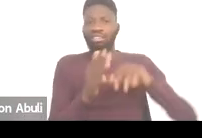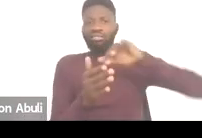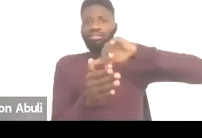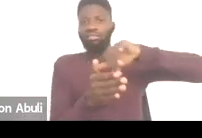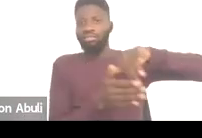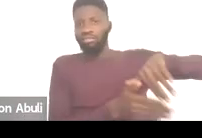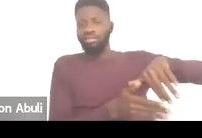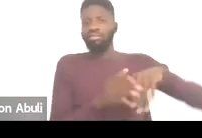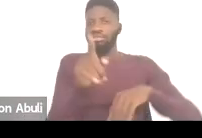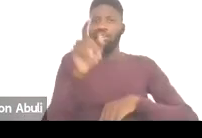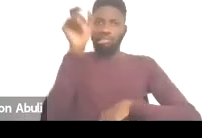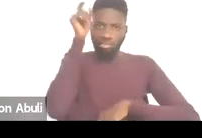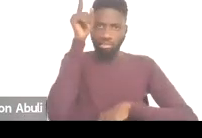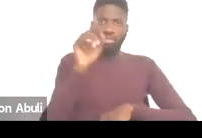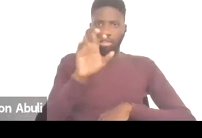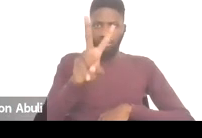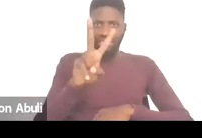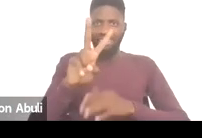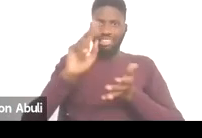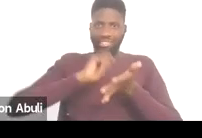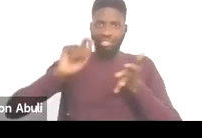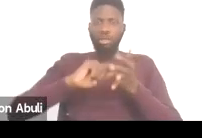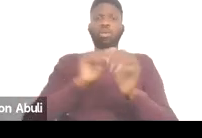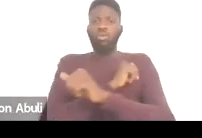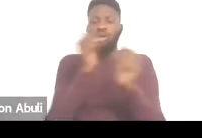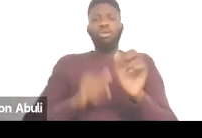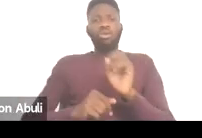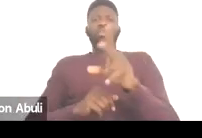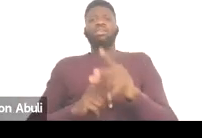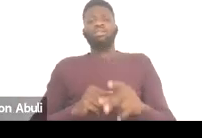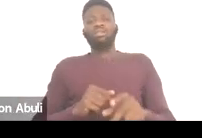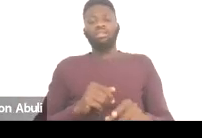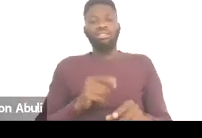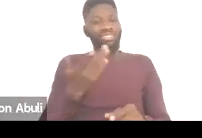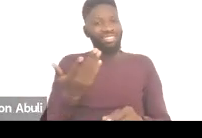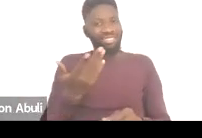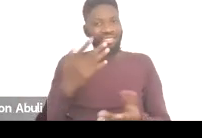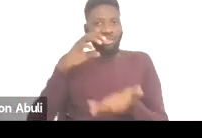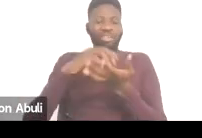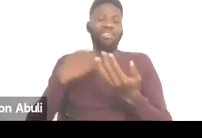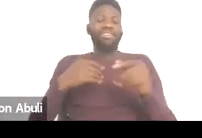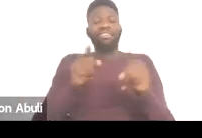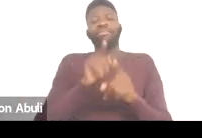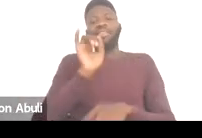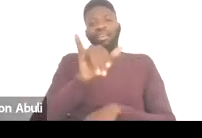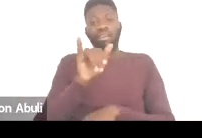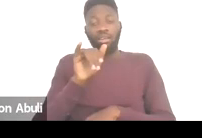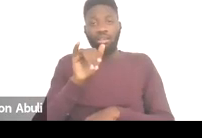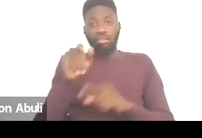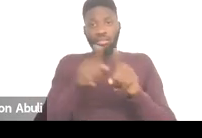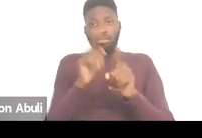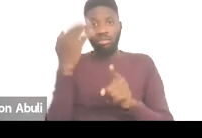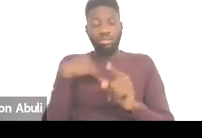ajue kuandika jina CV vizuri. You see, those are the situations that we have. And as I mentioned,